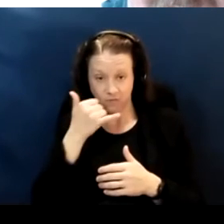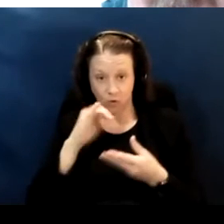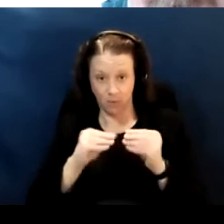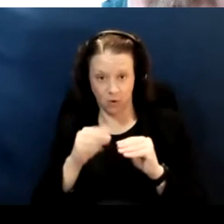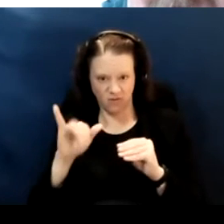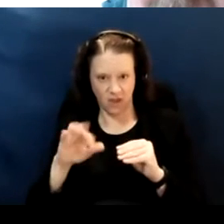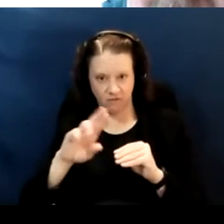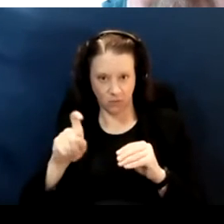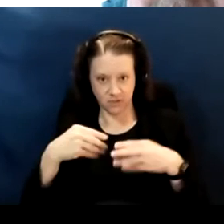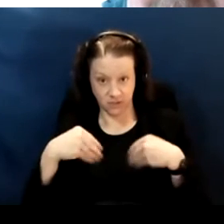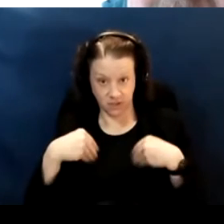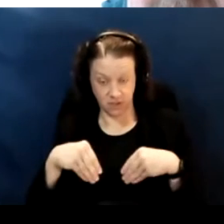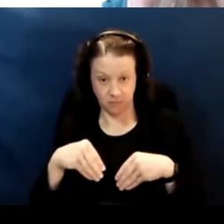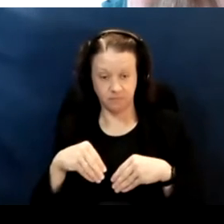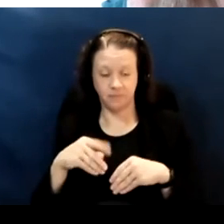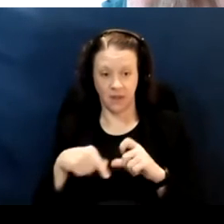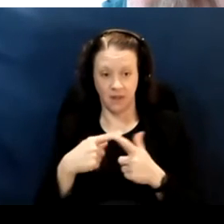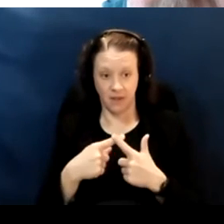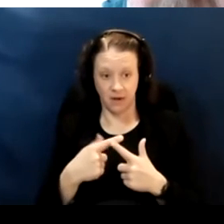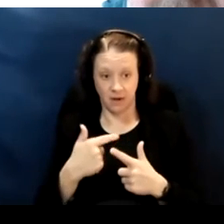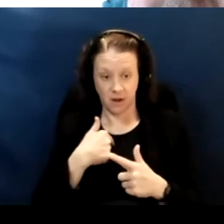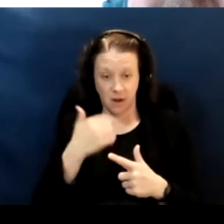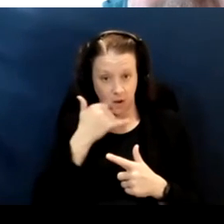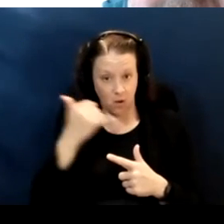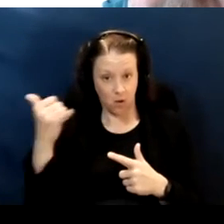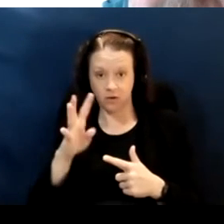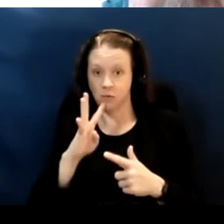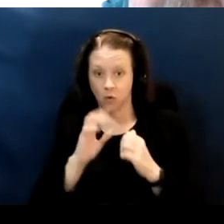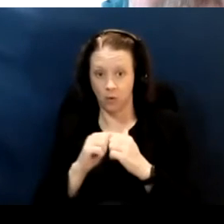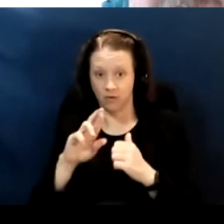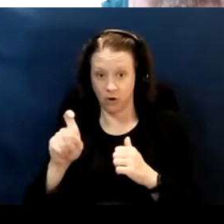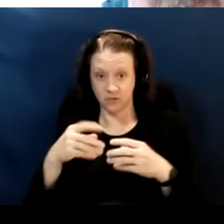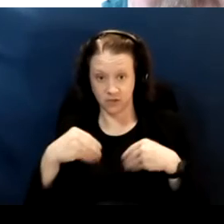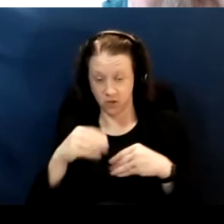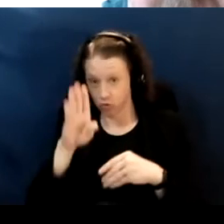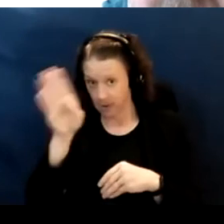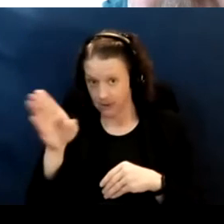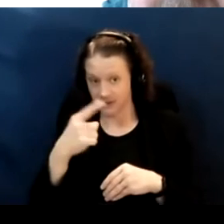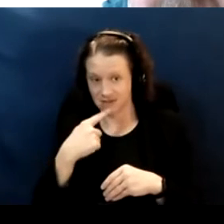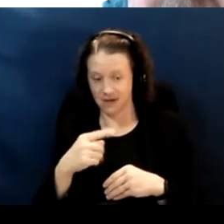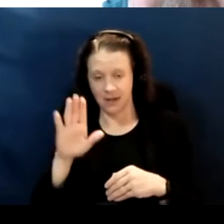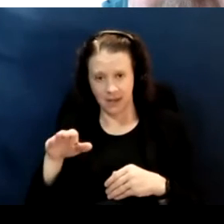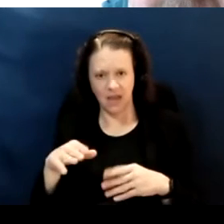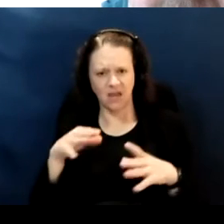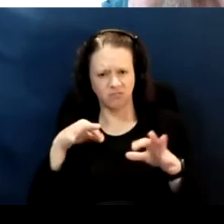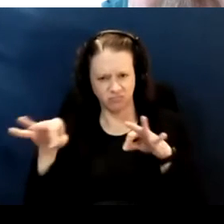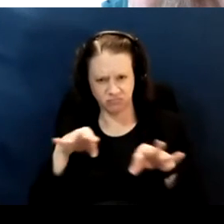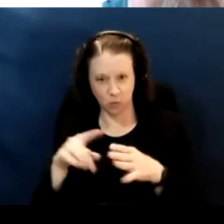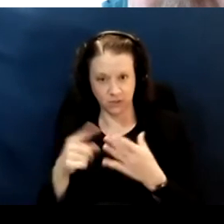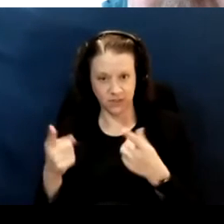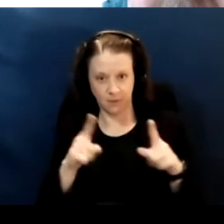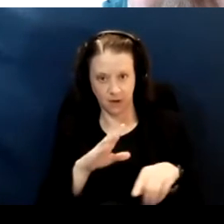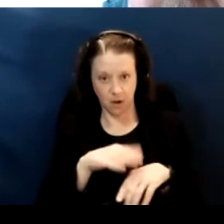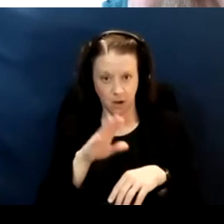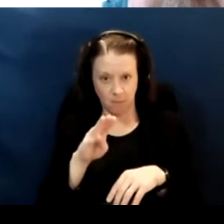pharmacy. And then from there, I spoke with the pharmacy directly. And I said, like, hey, this is what's going on my turn.